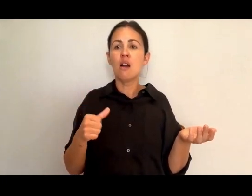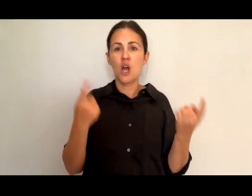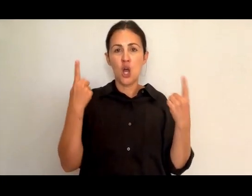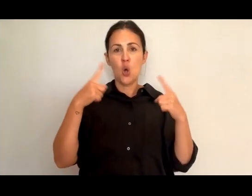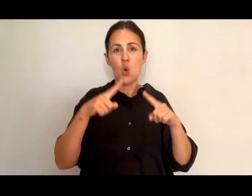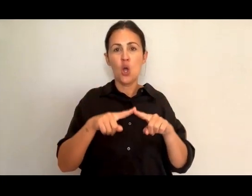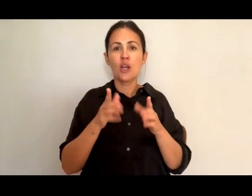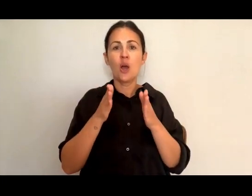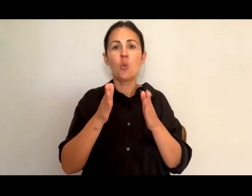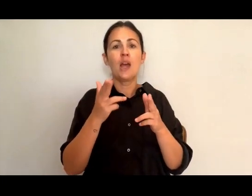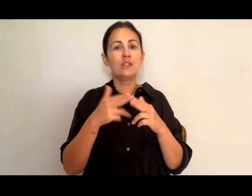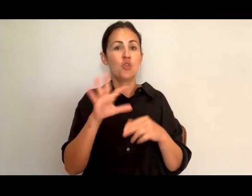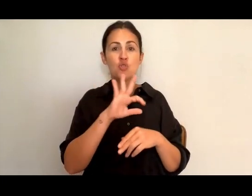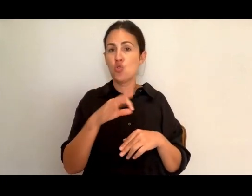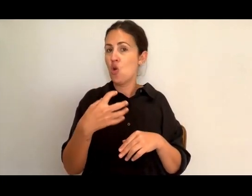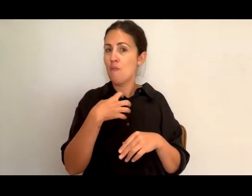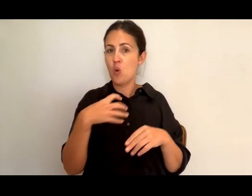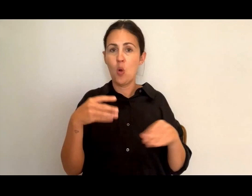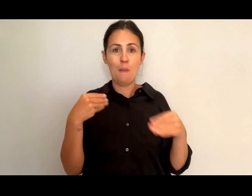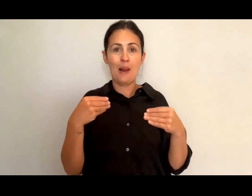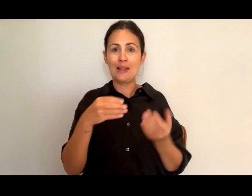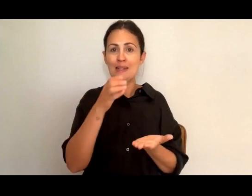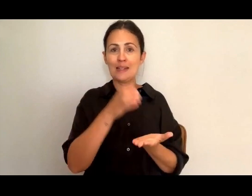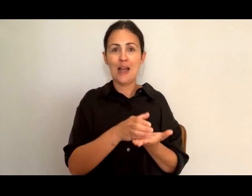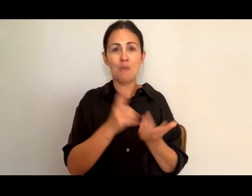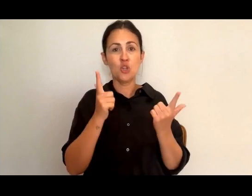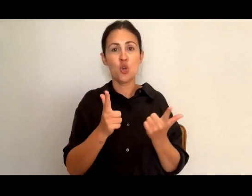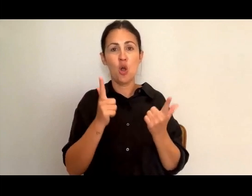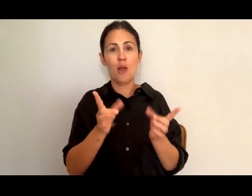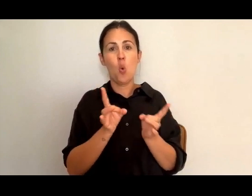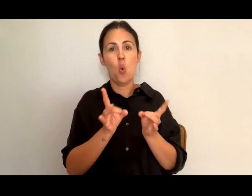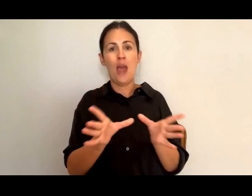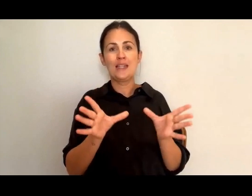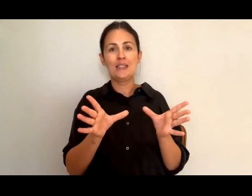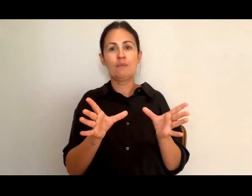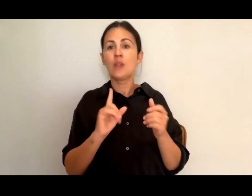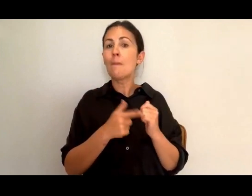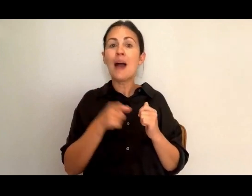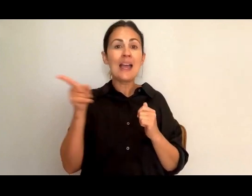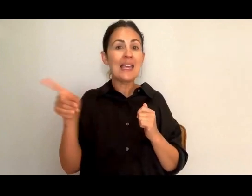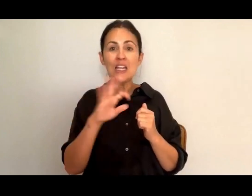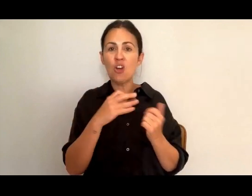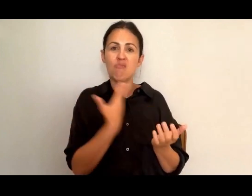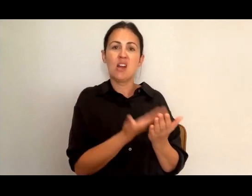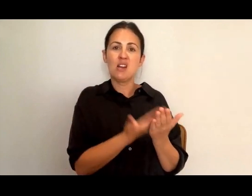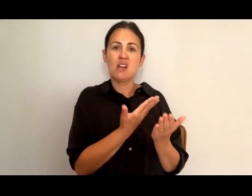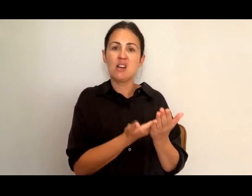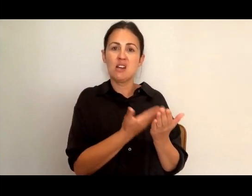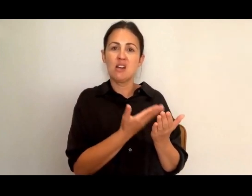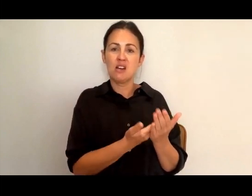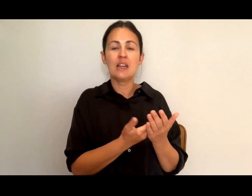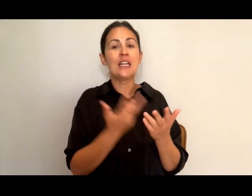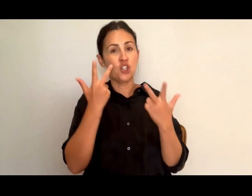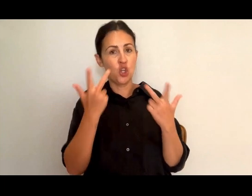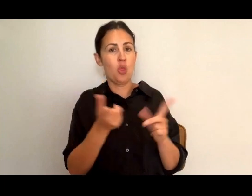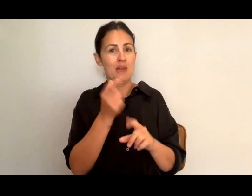problem, but it came about in a very subtle way in which people could make up their own minds based on looking at a work and somebody